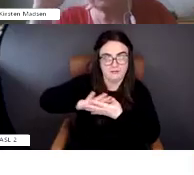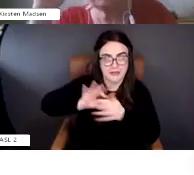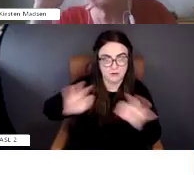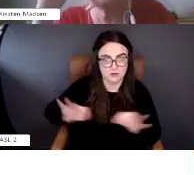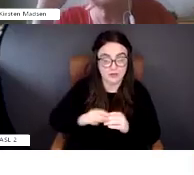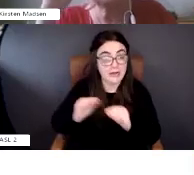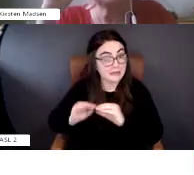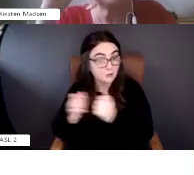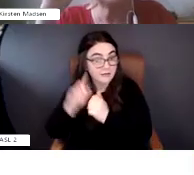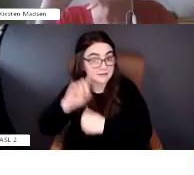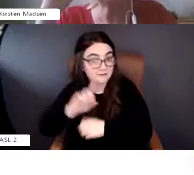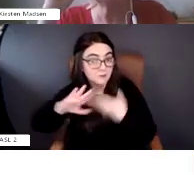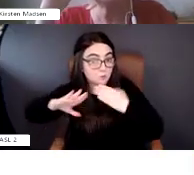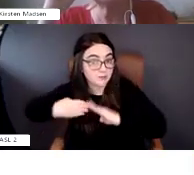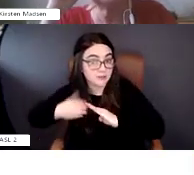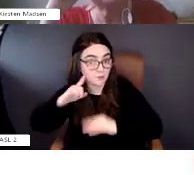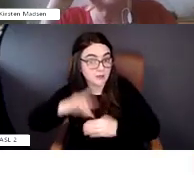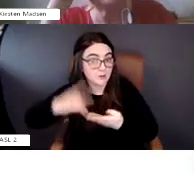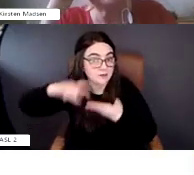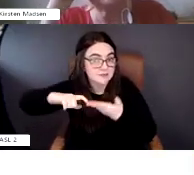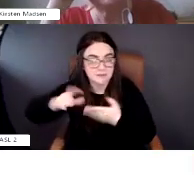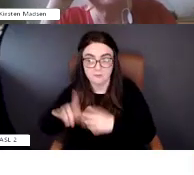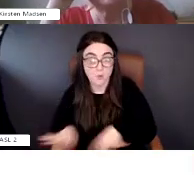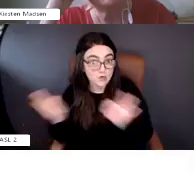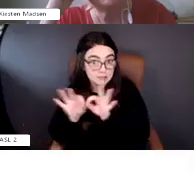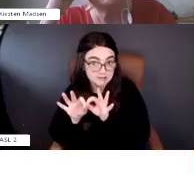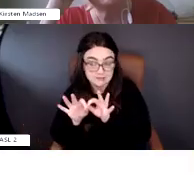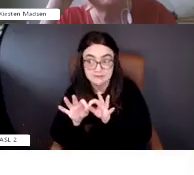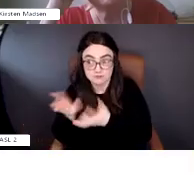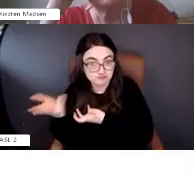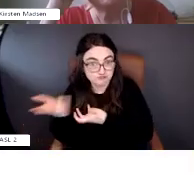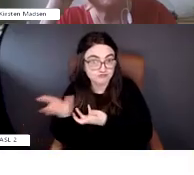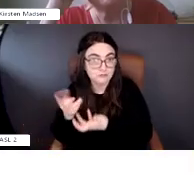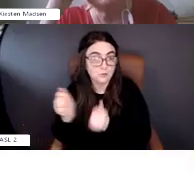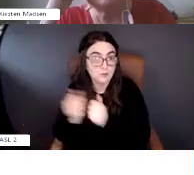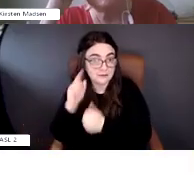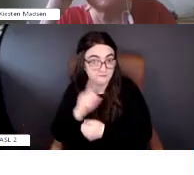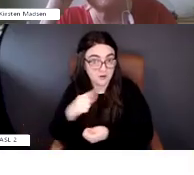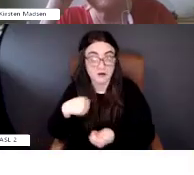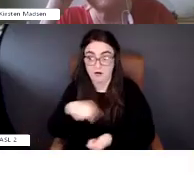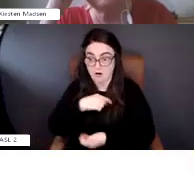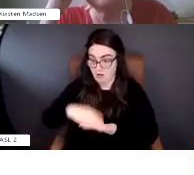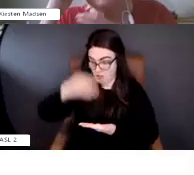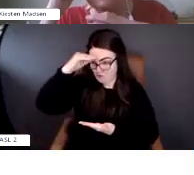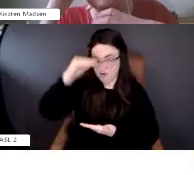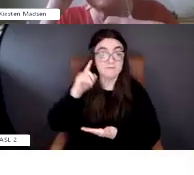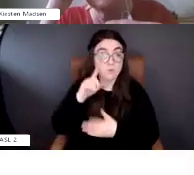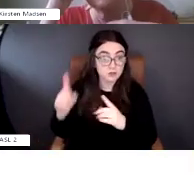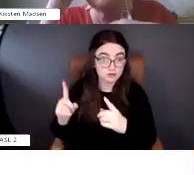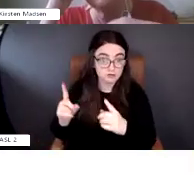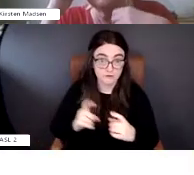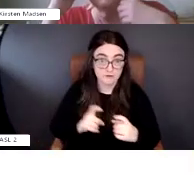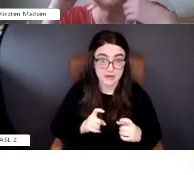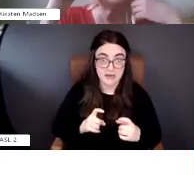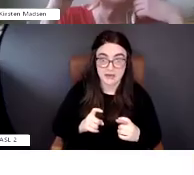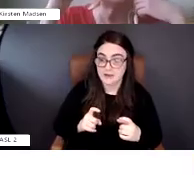community as well. One of the things we found was it was really important that when we did the survey, that there was